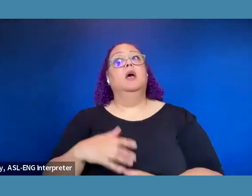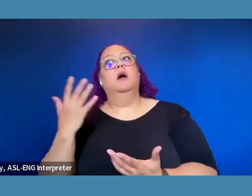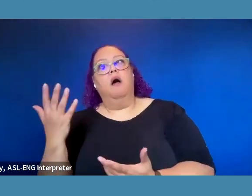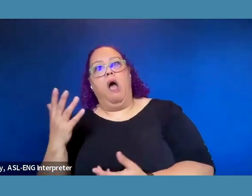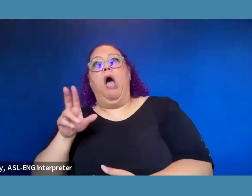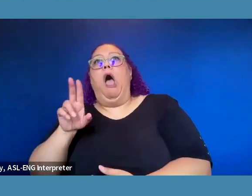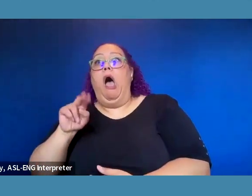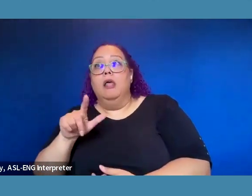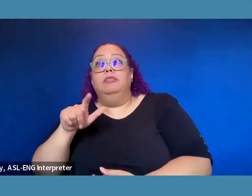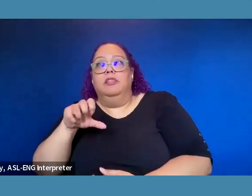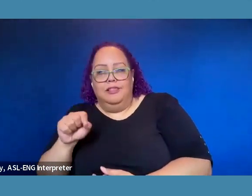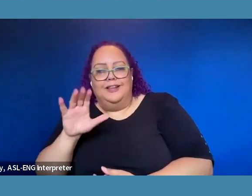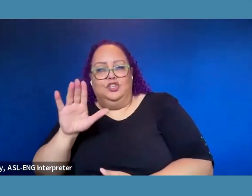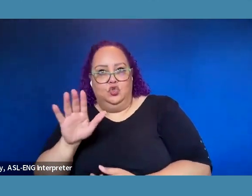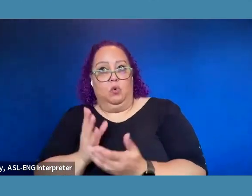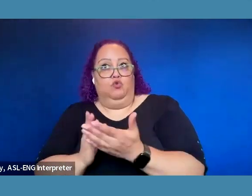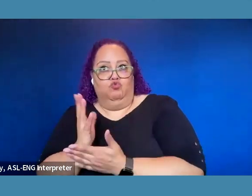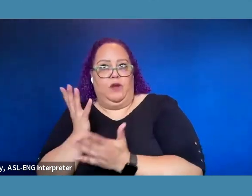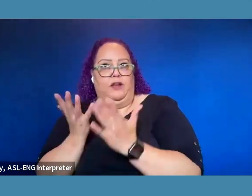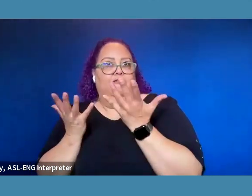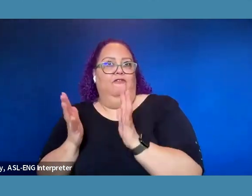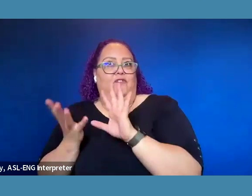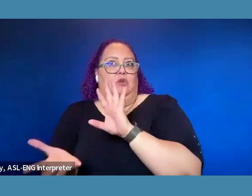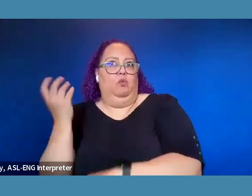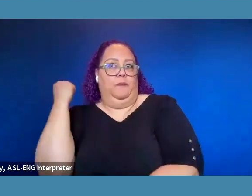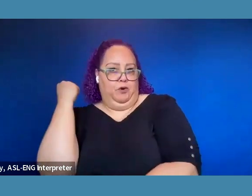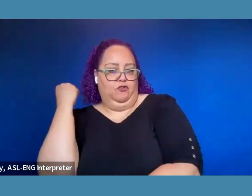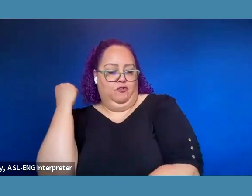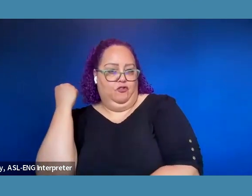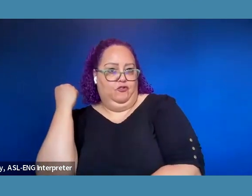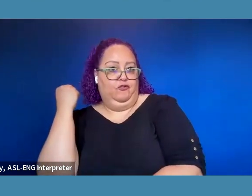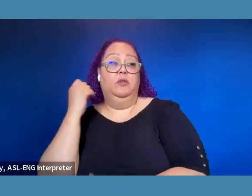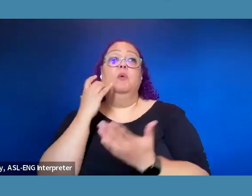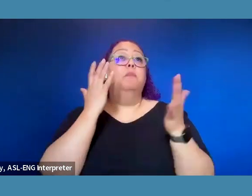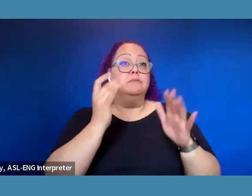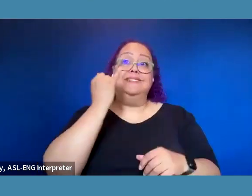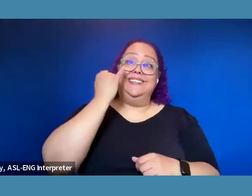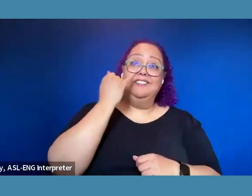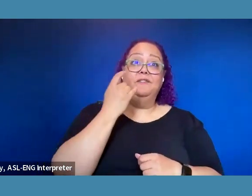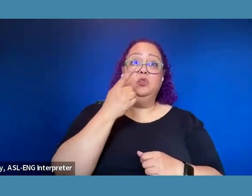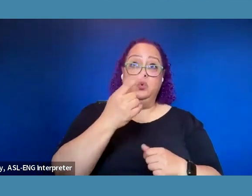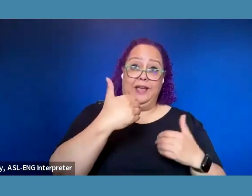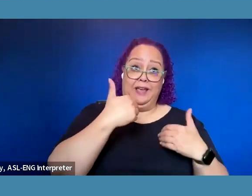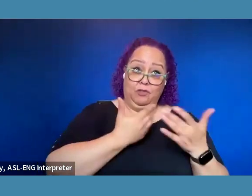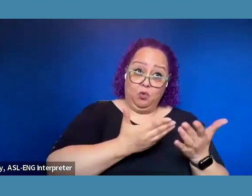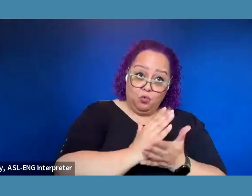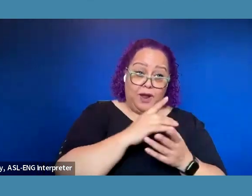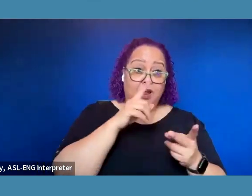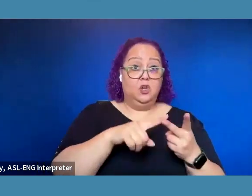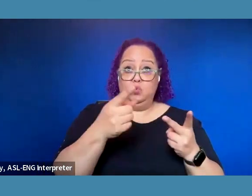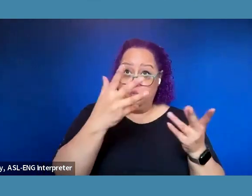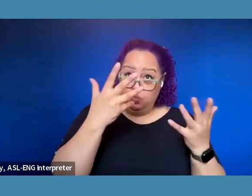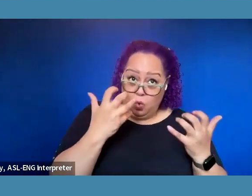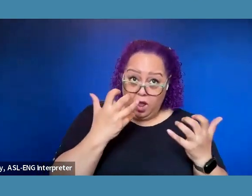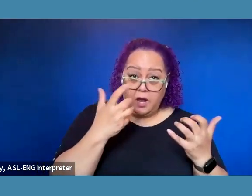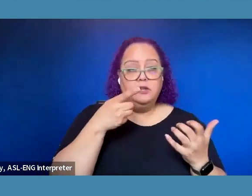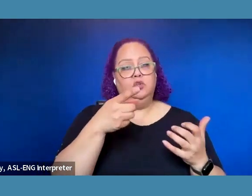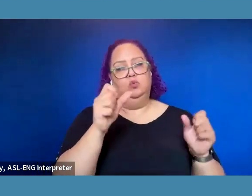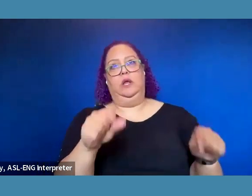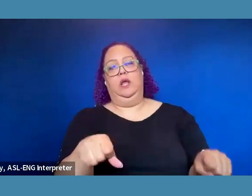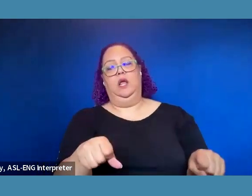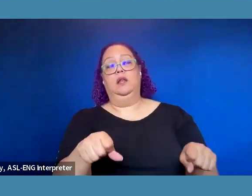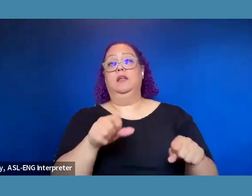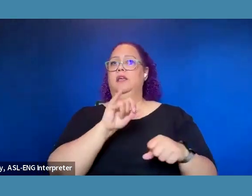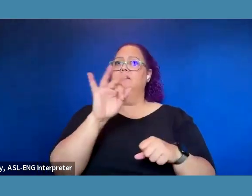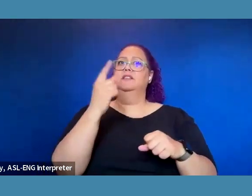and you want to vote, you have the ability to do so. And if somebody is interfering with that right,